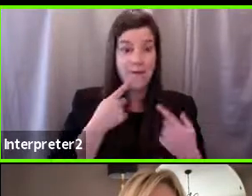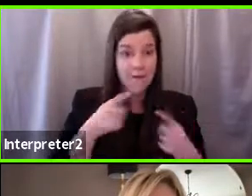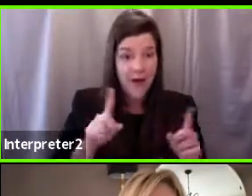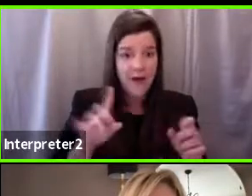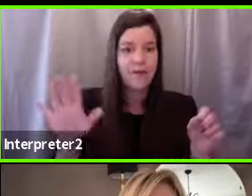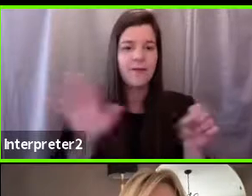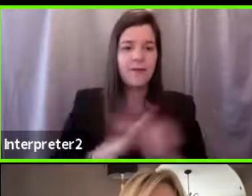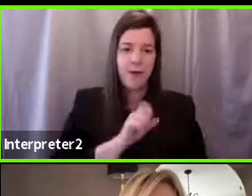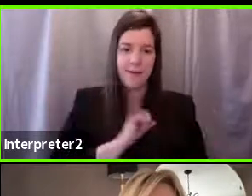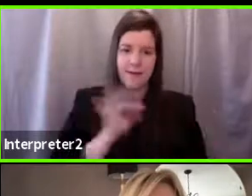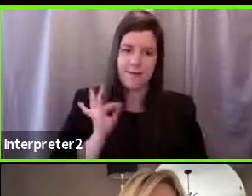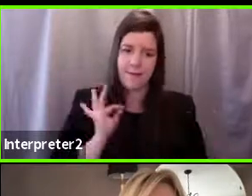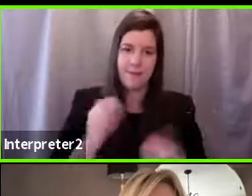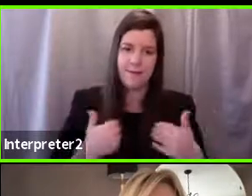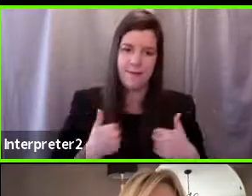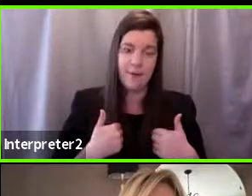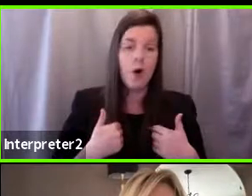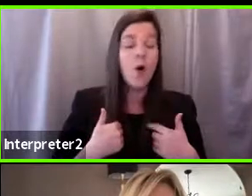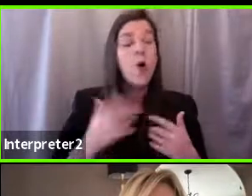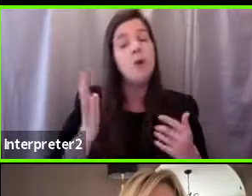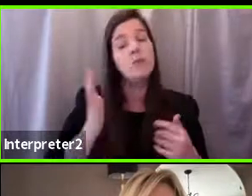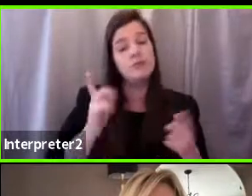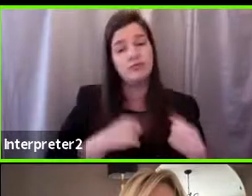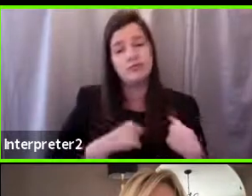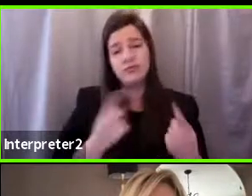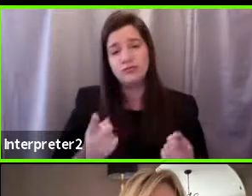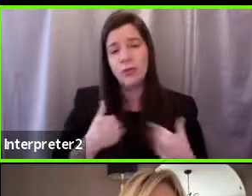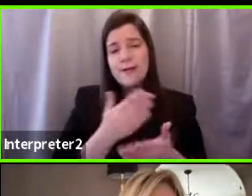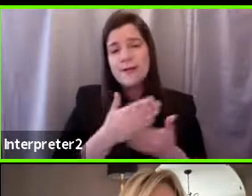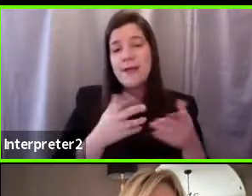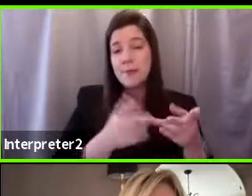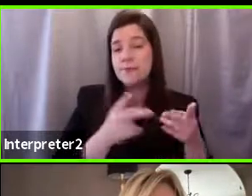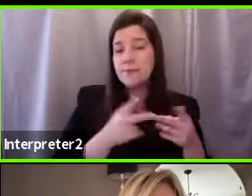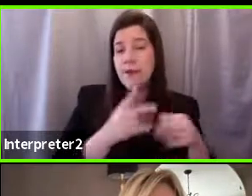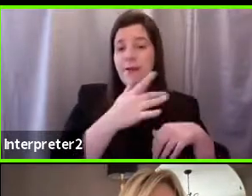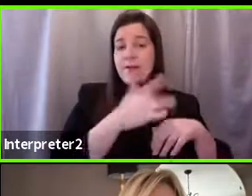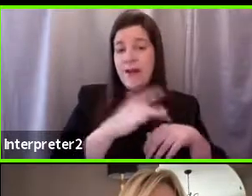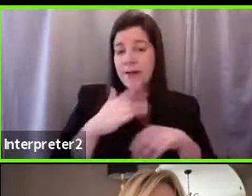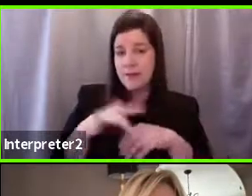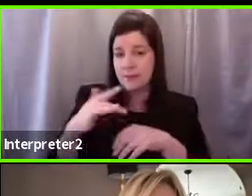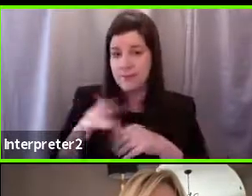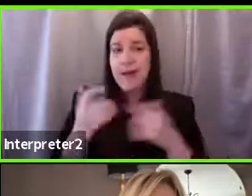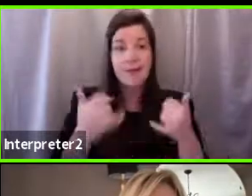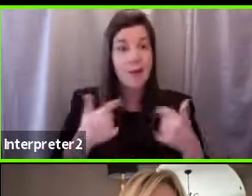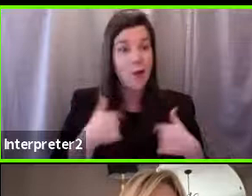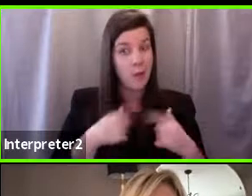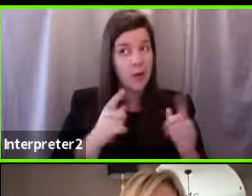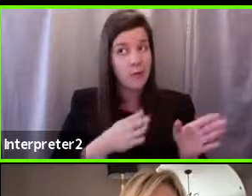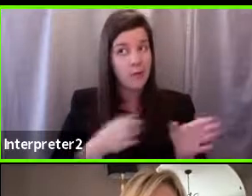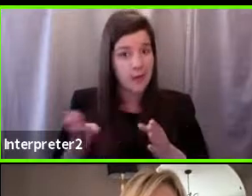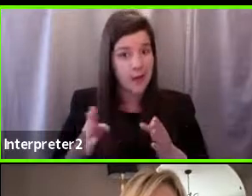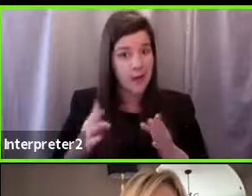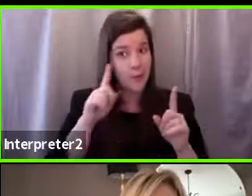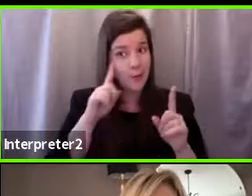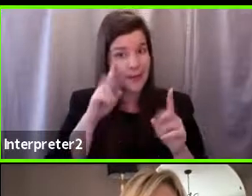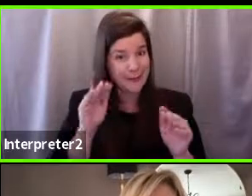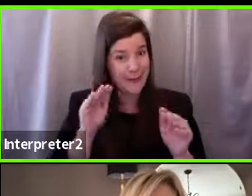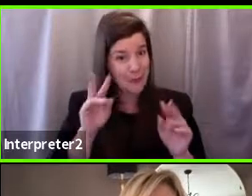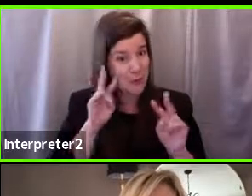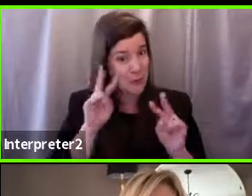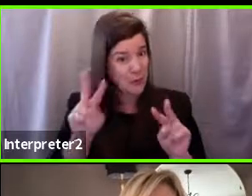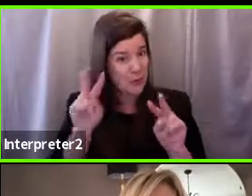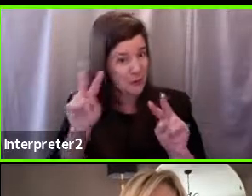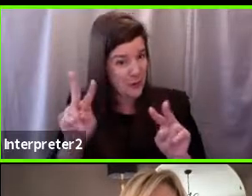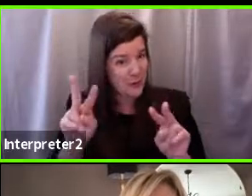had some vacancies, but currently we are fully staffed. And we plan to and expect to and anticipate remaining